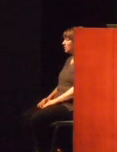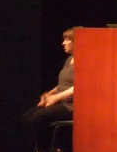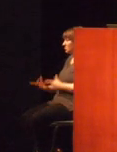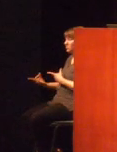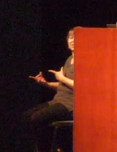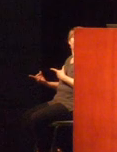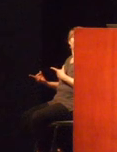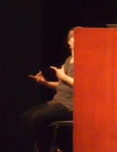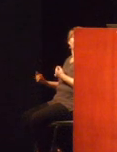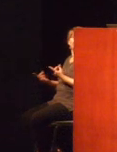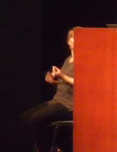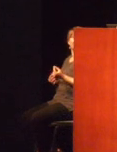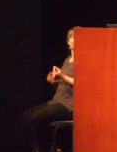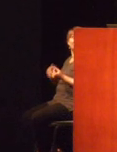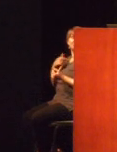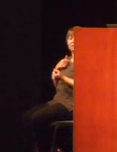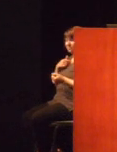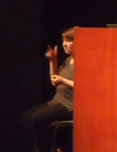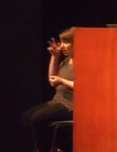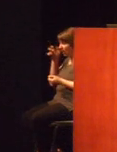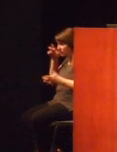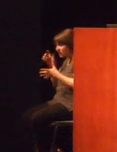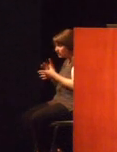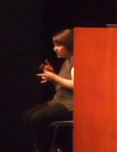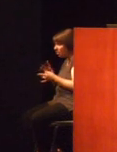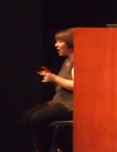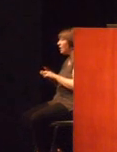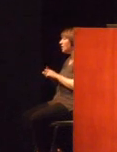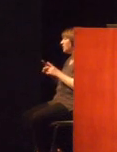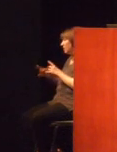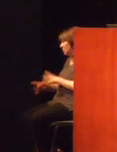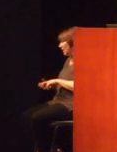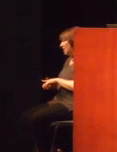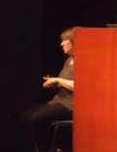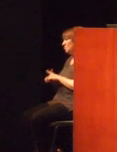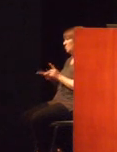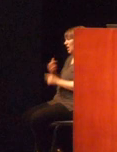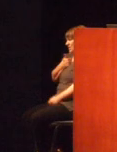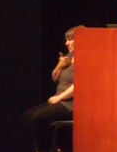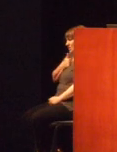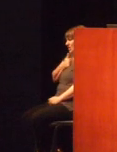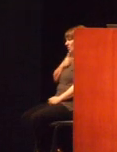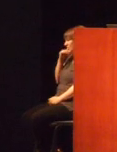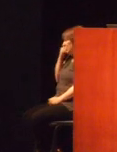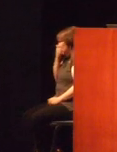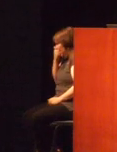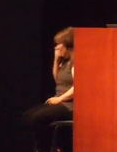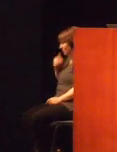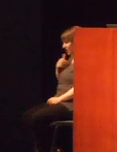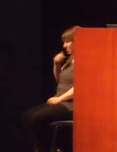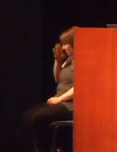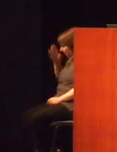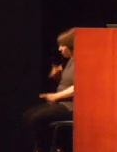what it does is I also take feedback, but it takes me personally to this little shame place where it's like, I'm never